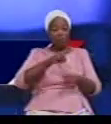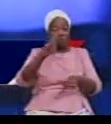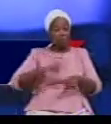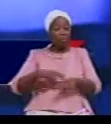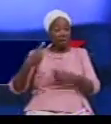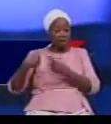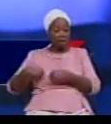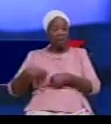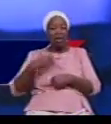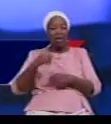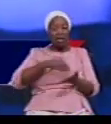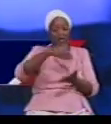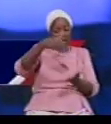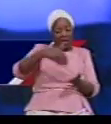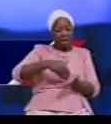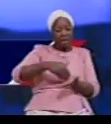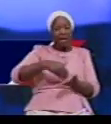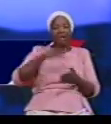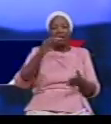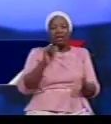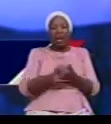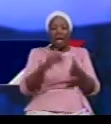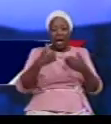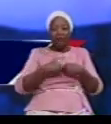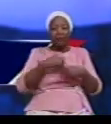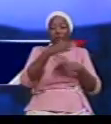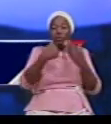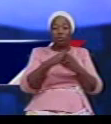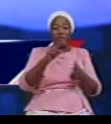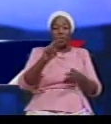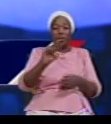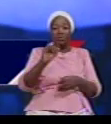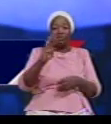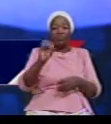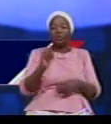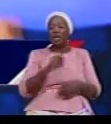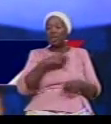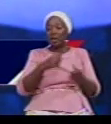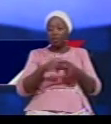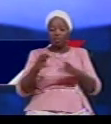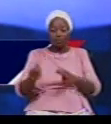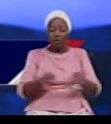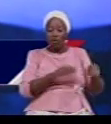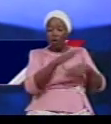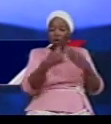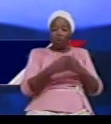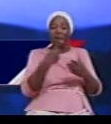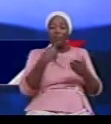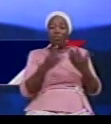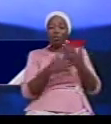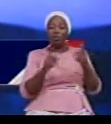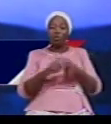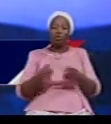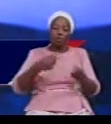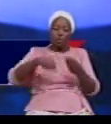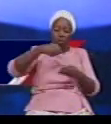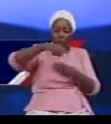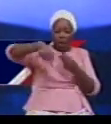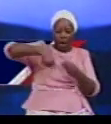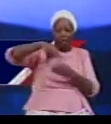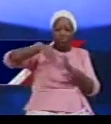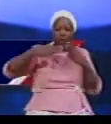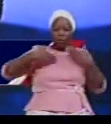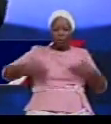the center that has all those valves, and they pump all the blood to circulate your body and to get blood to